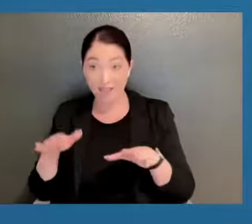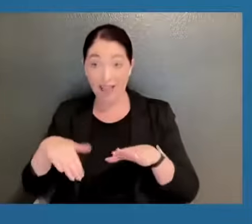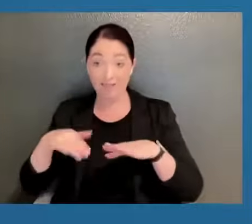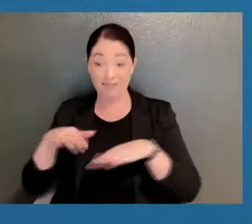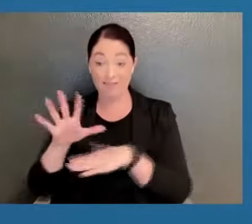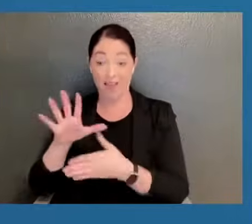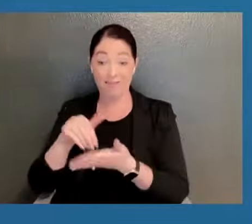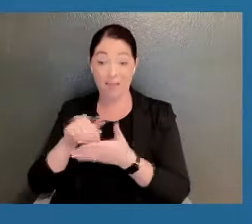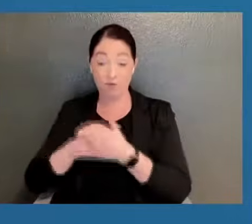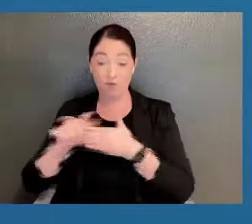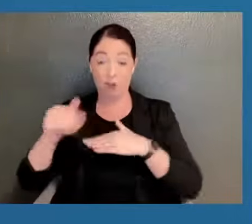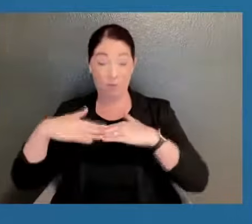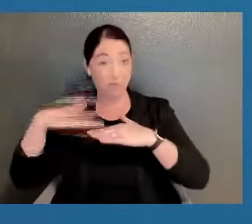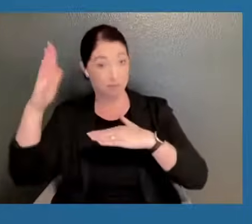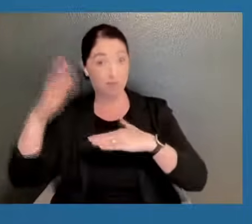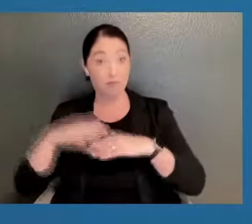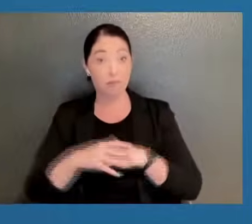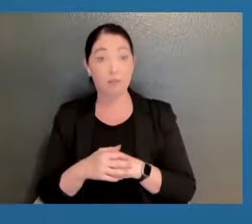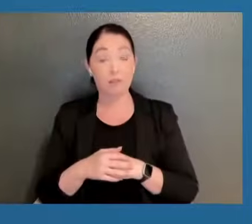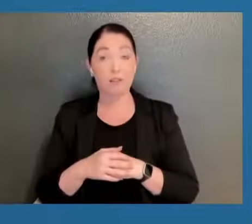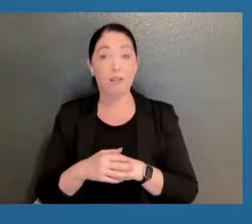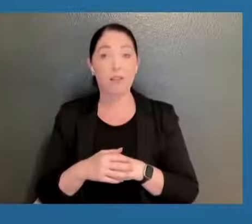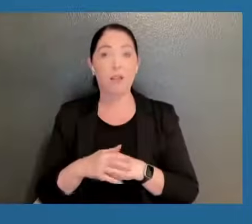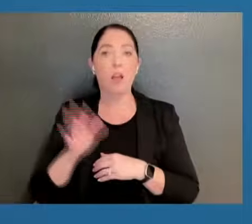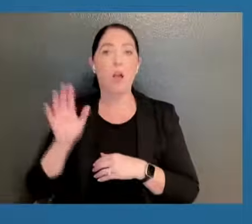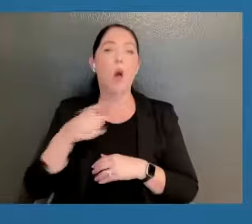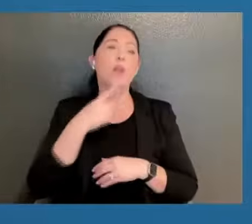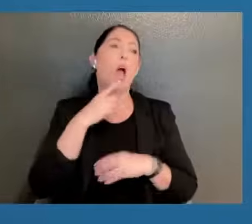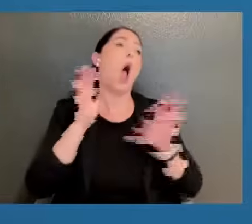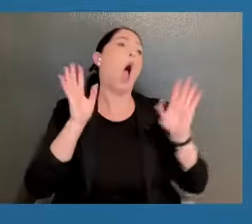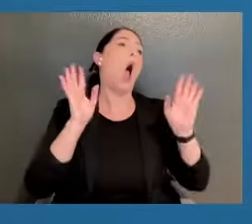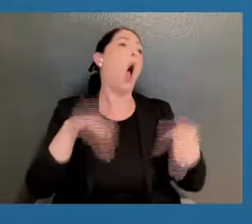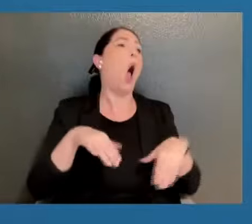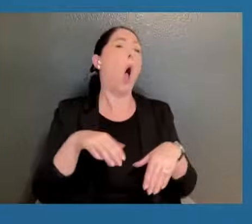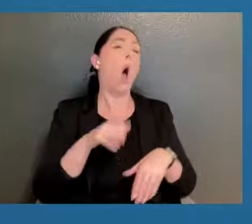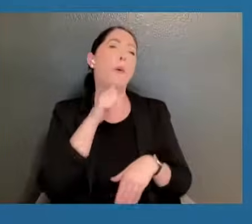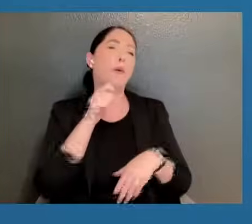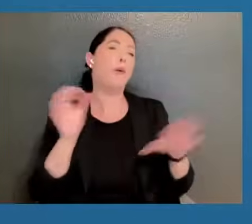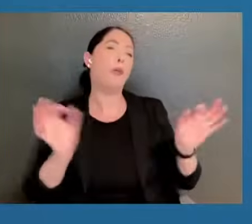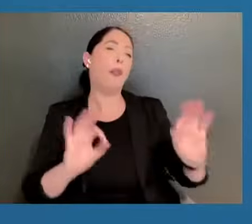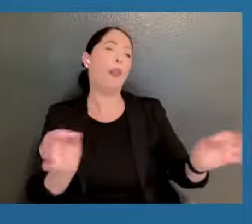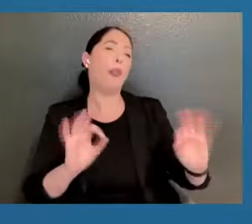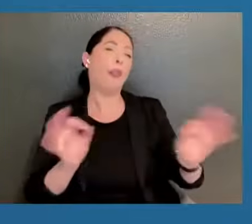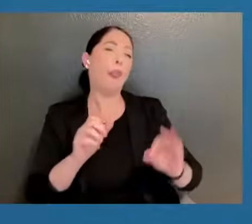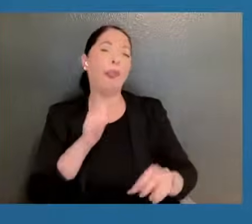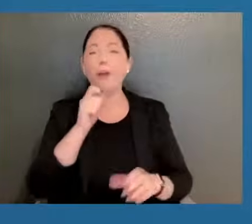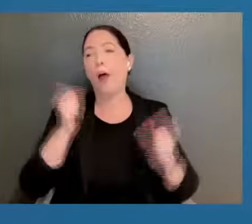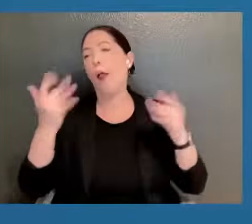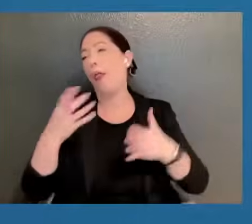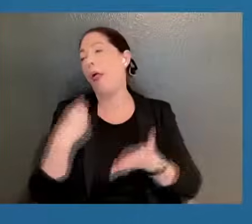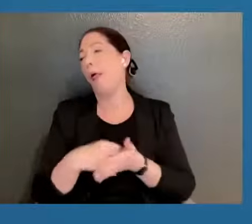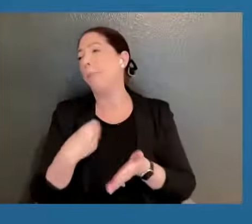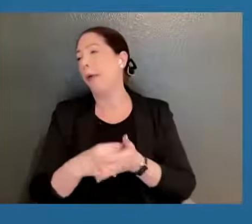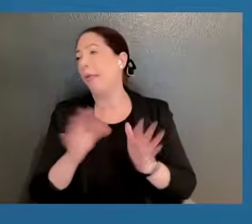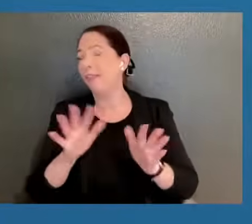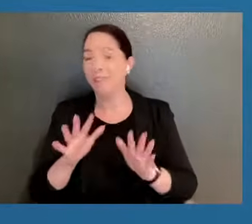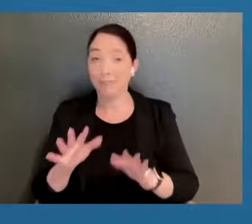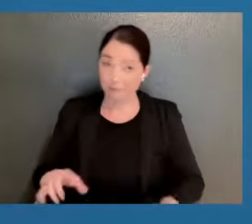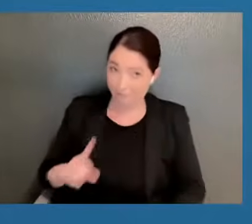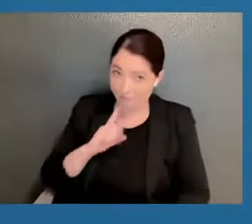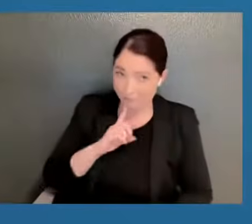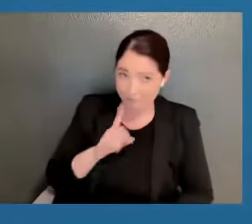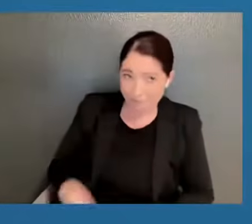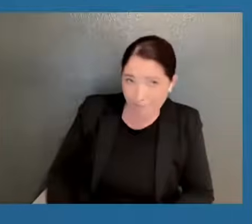those who say, oh, it's just a gimmick, doesn't add up to much, really? Have you walked through a grocery store with someone and said, how would you like